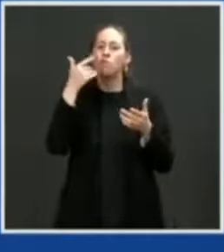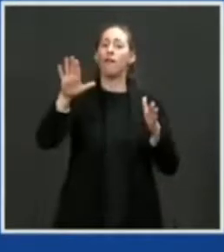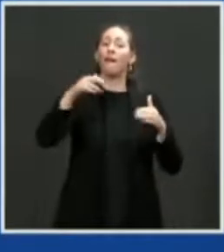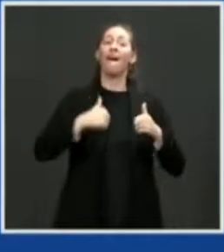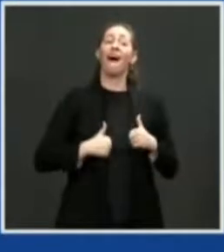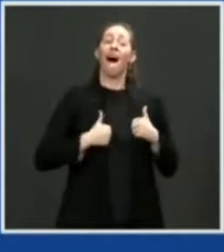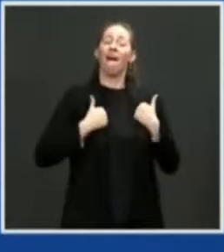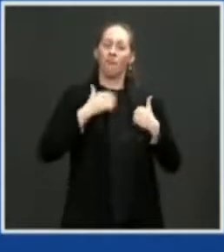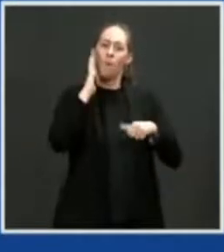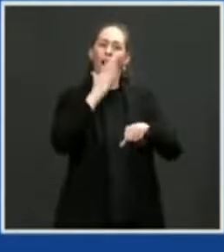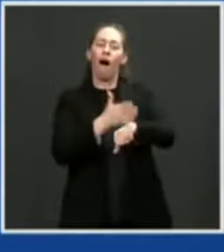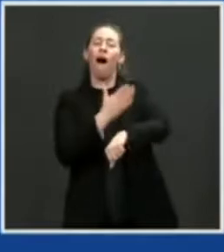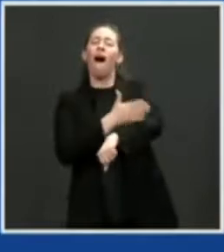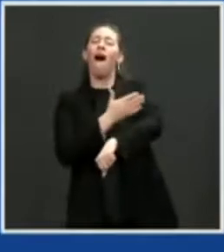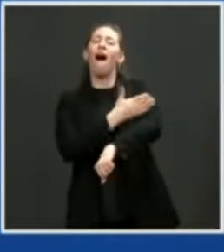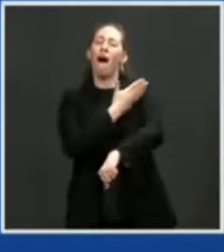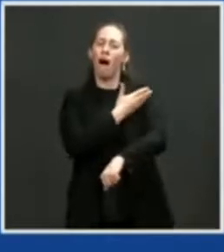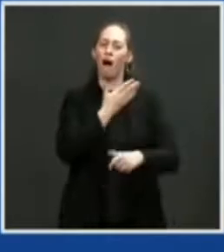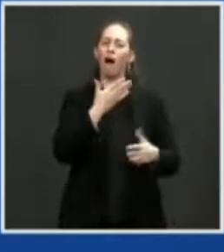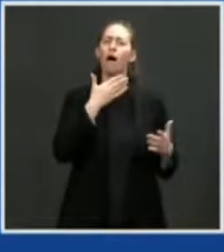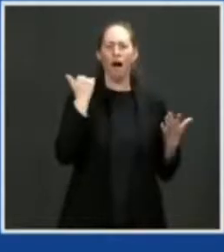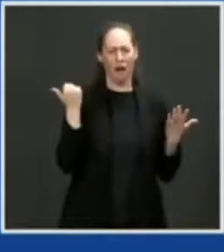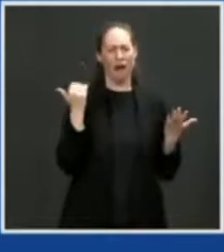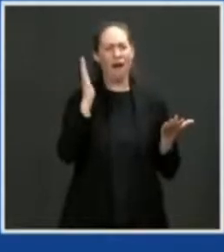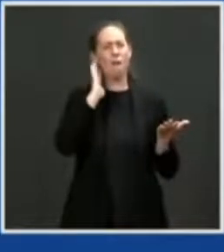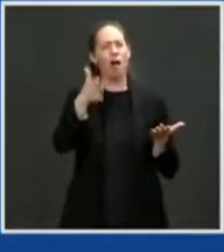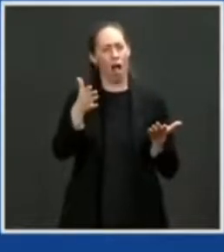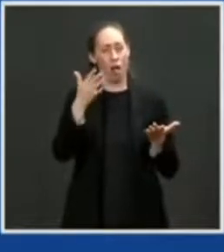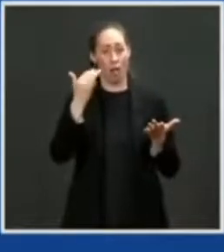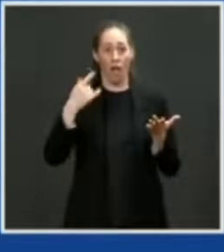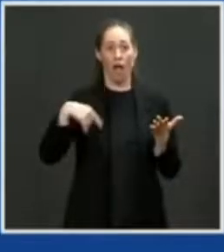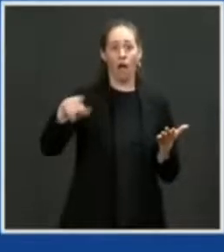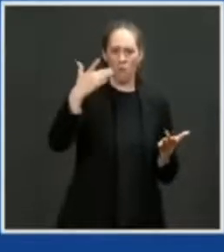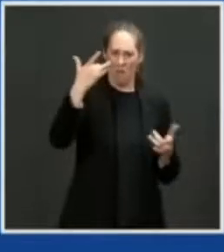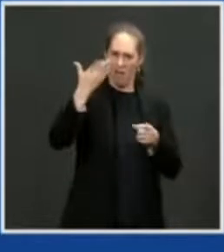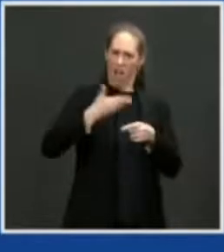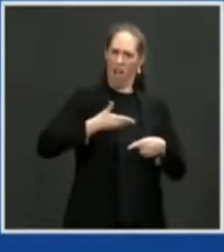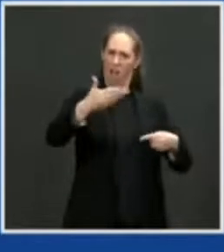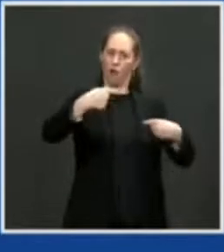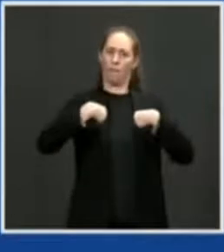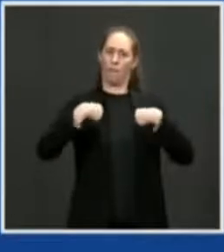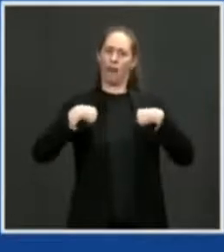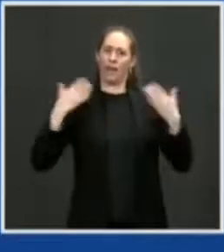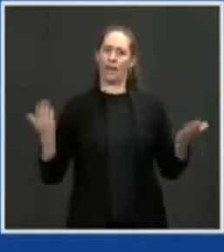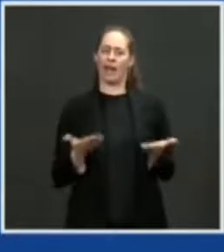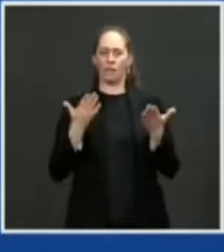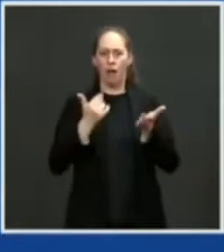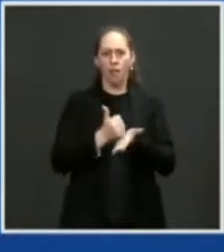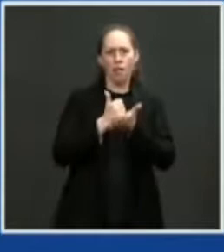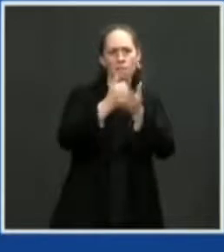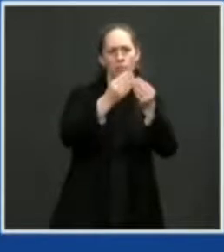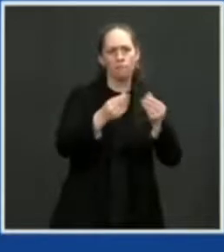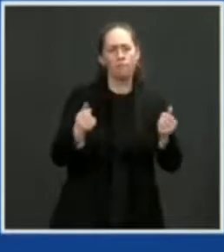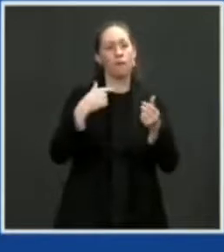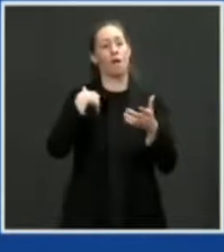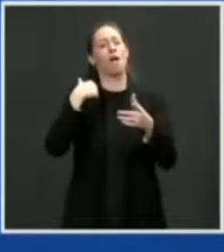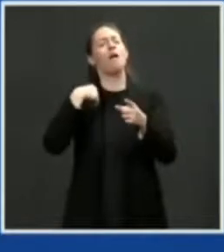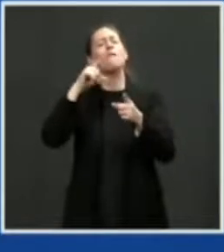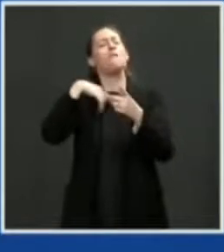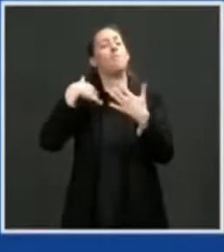All Let's I see know, what I'm happens. hired to solve problems. To I'm a solve problem problems, solver. not create division. Not create